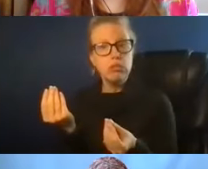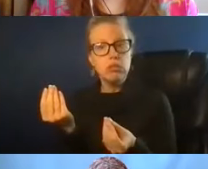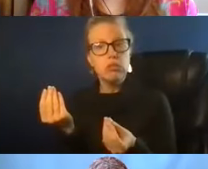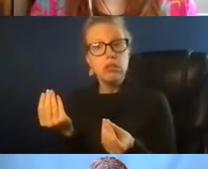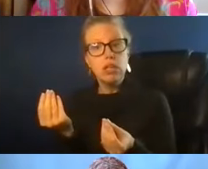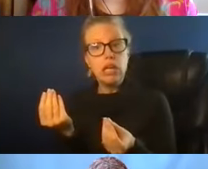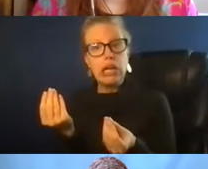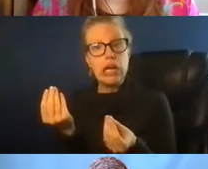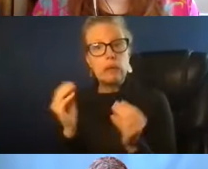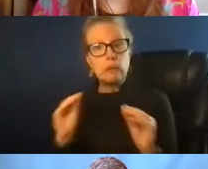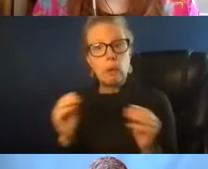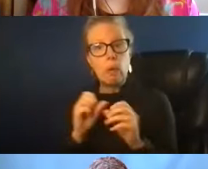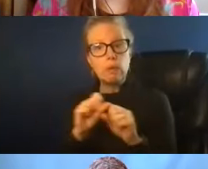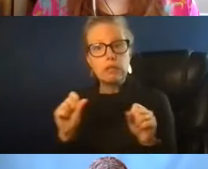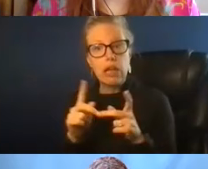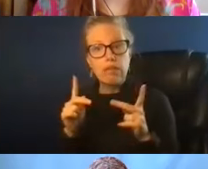common.